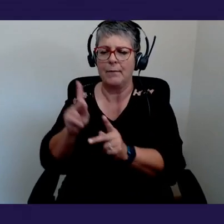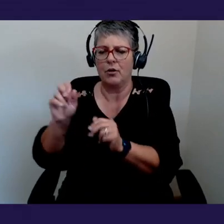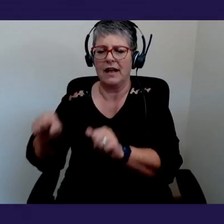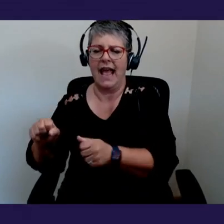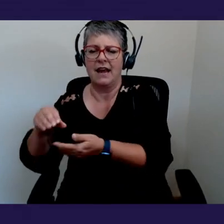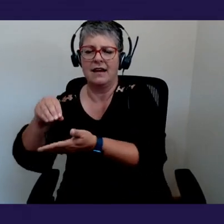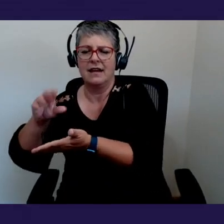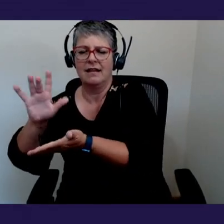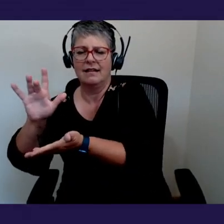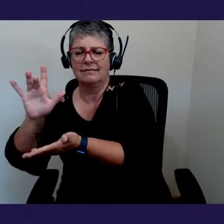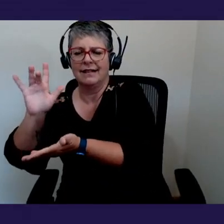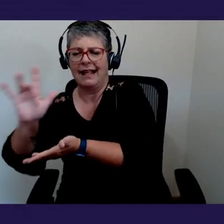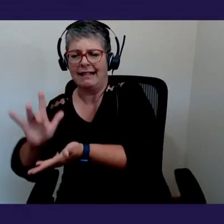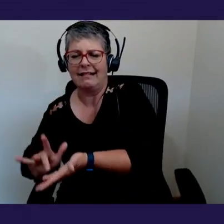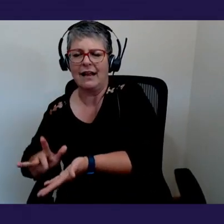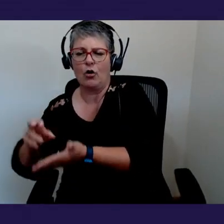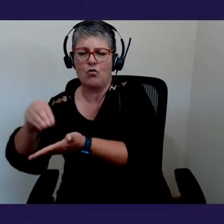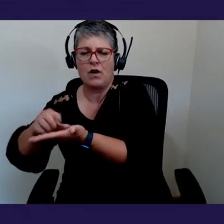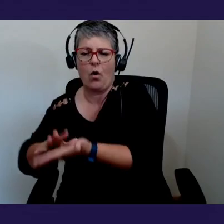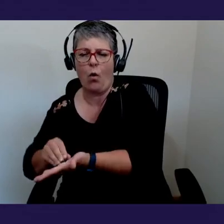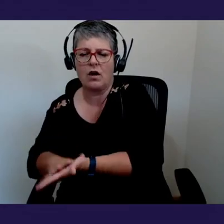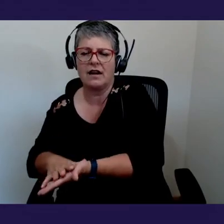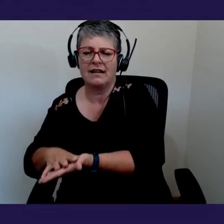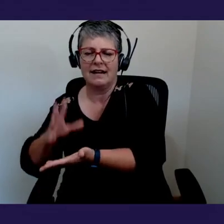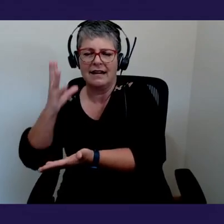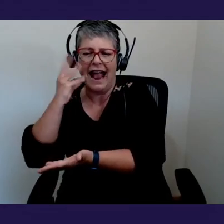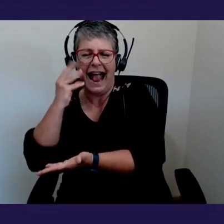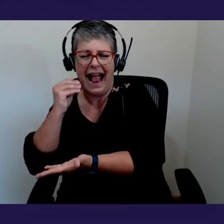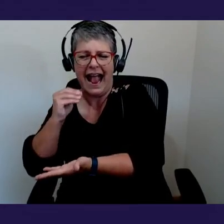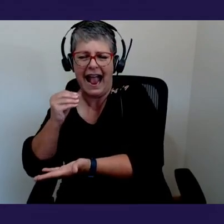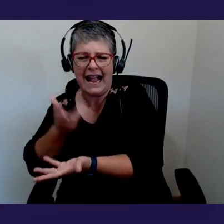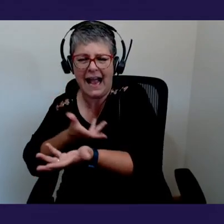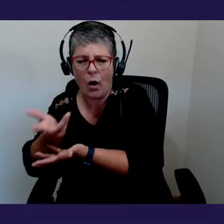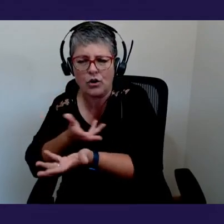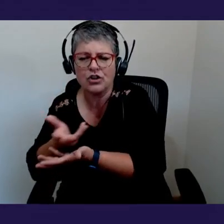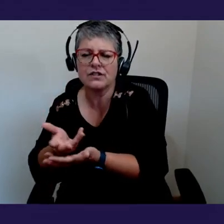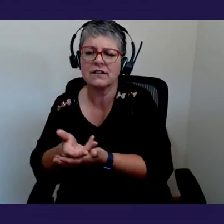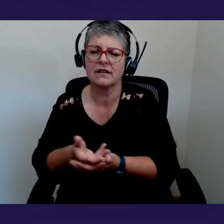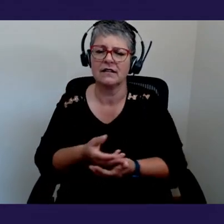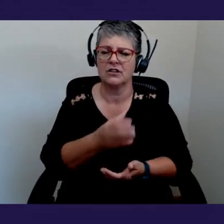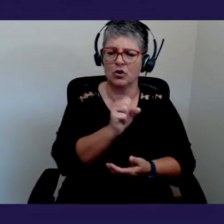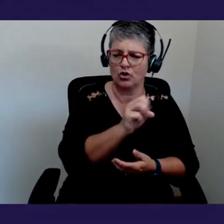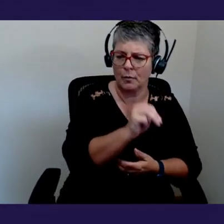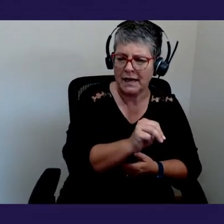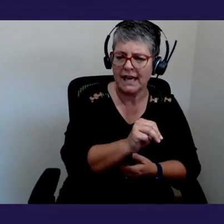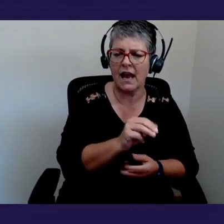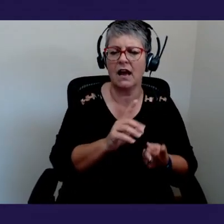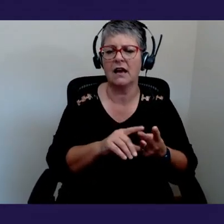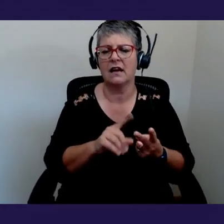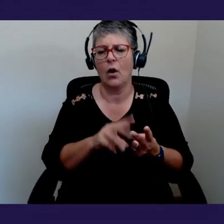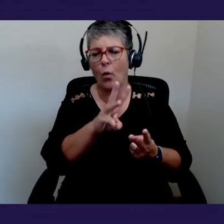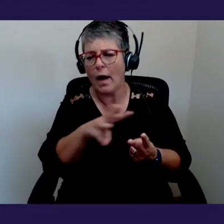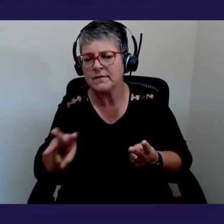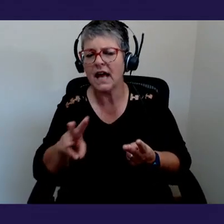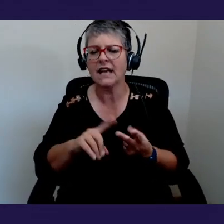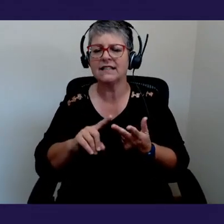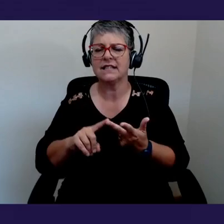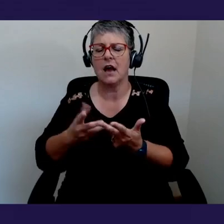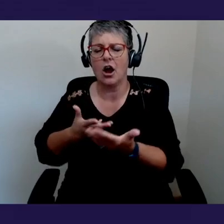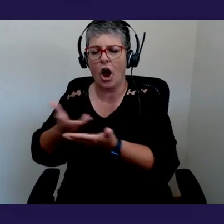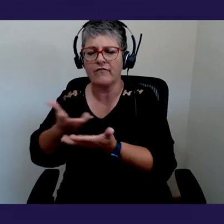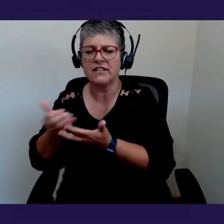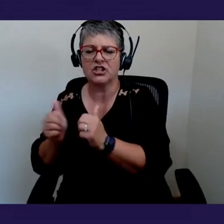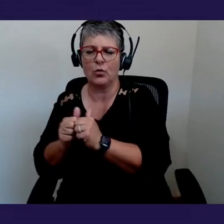problem. This doesn't just include social media platforms or websites they find while searching, but conversations with a doctor, a friend,